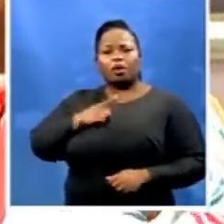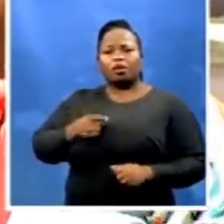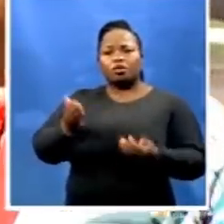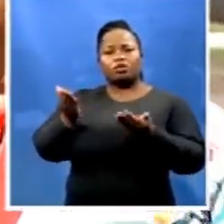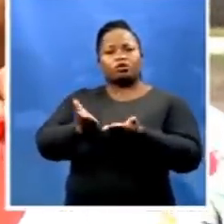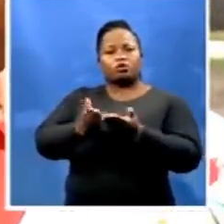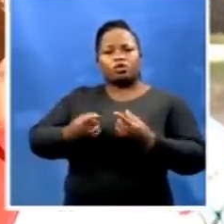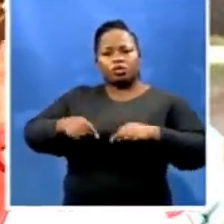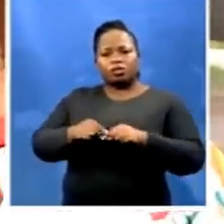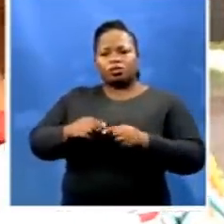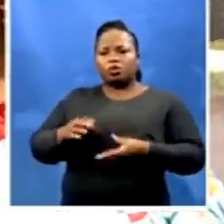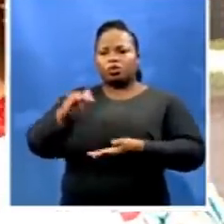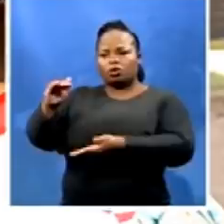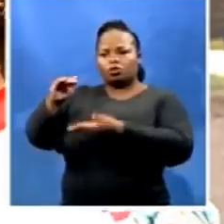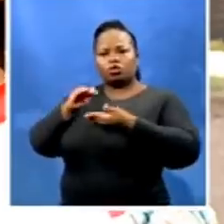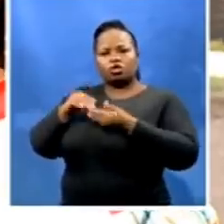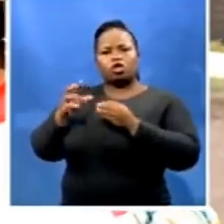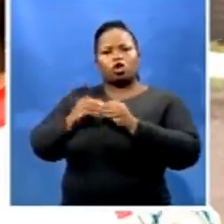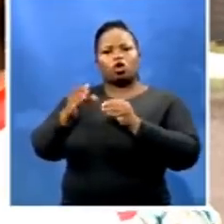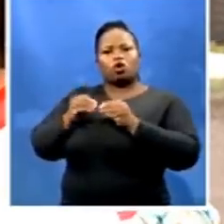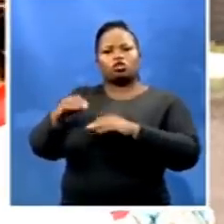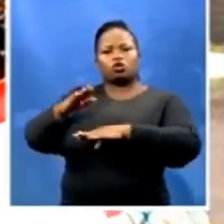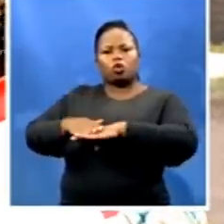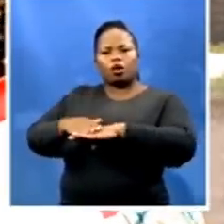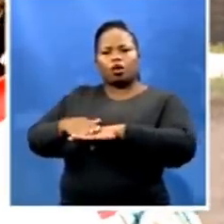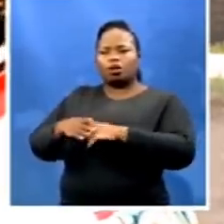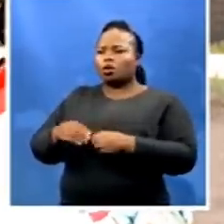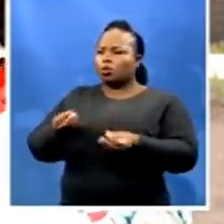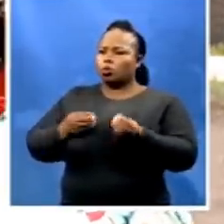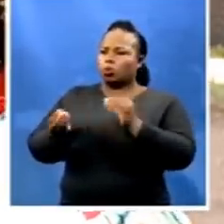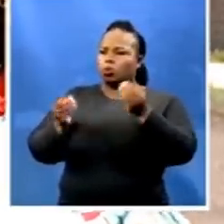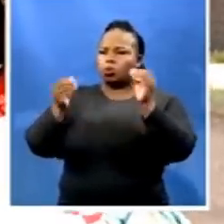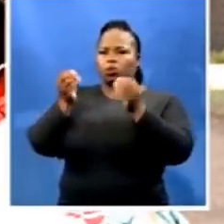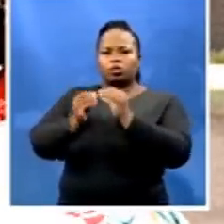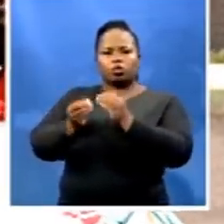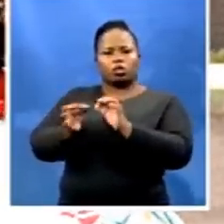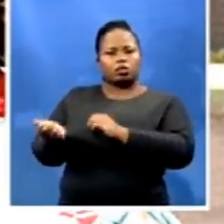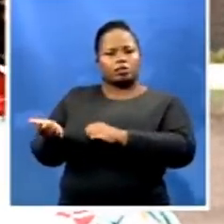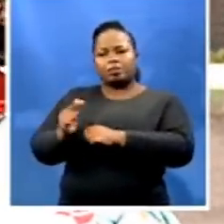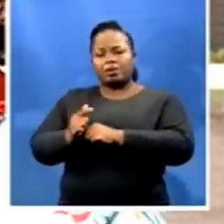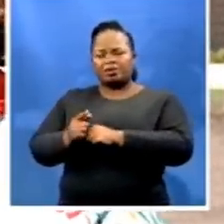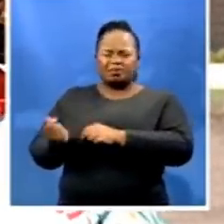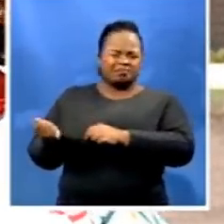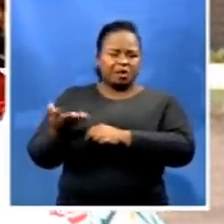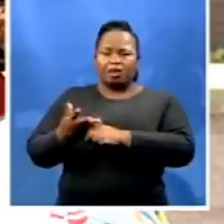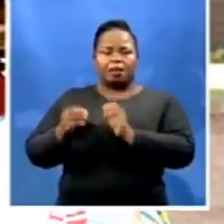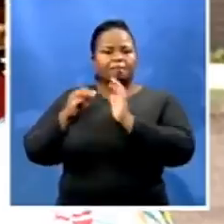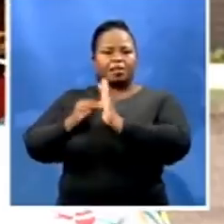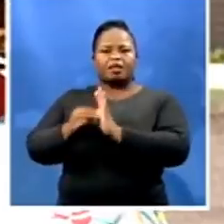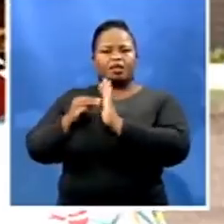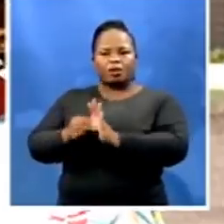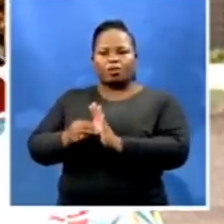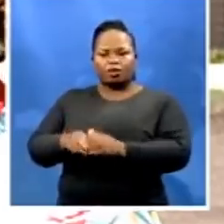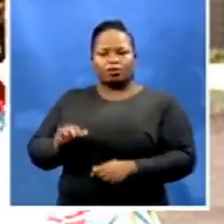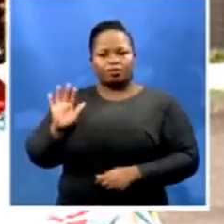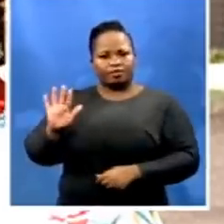On wasenza sasihle lesikole sabiza millions rand. But now asazi ukuthi kuyimanje lezi